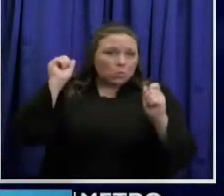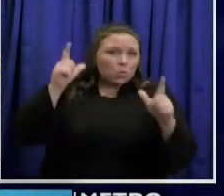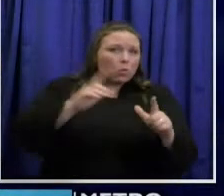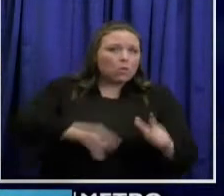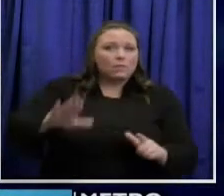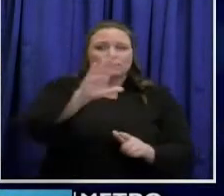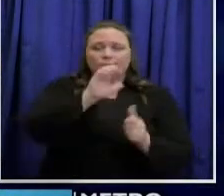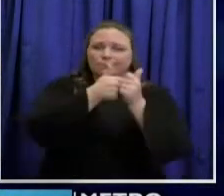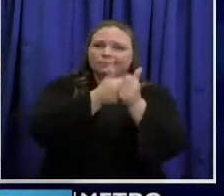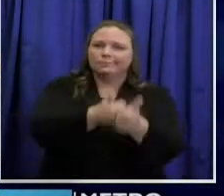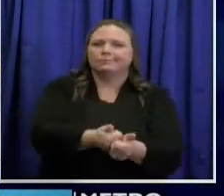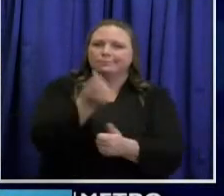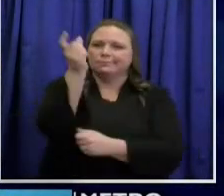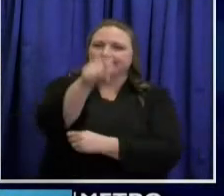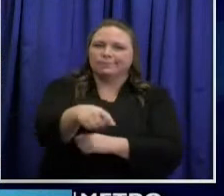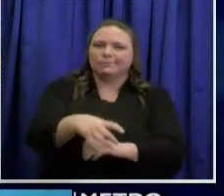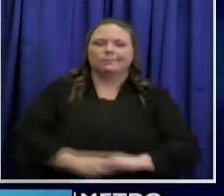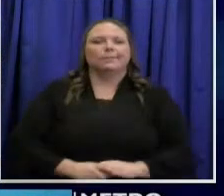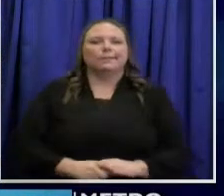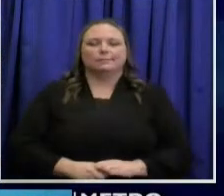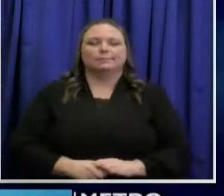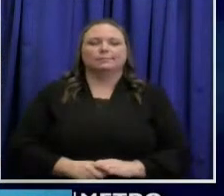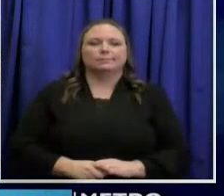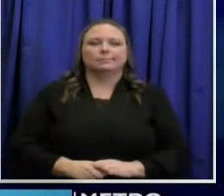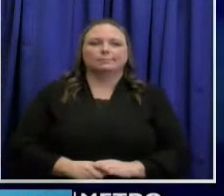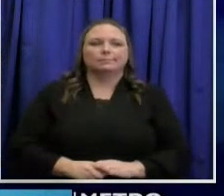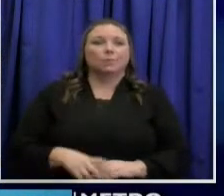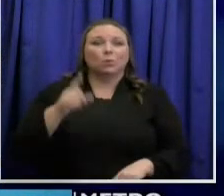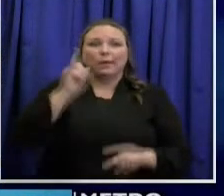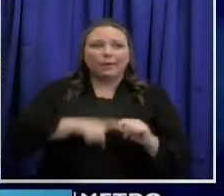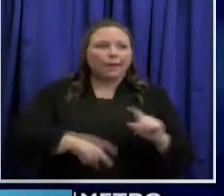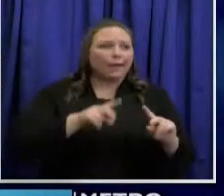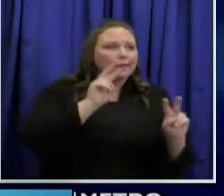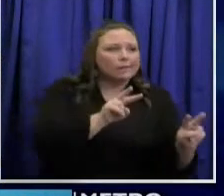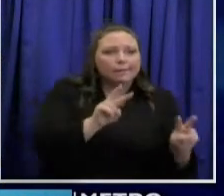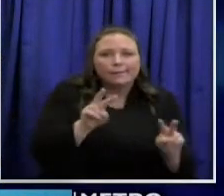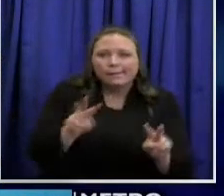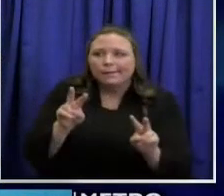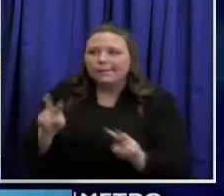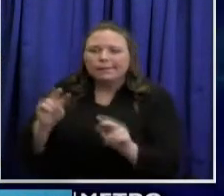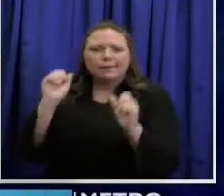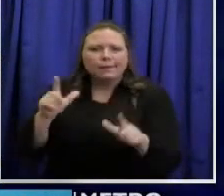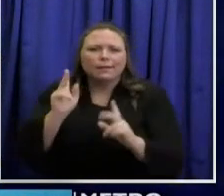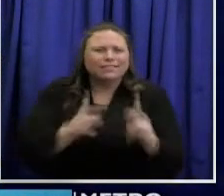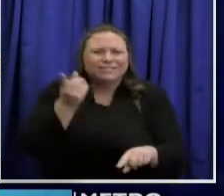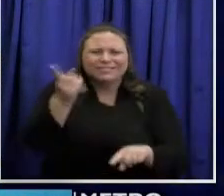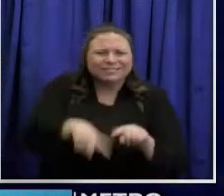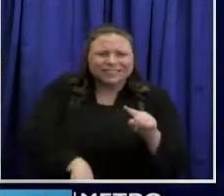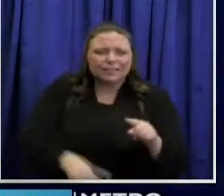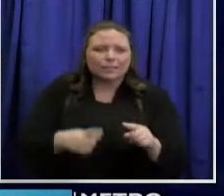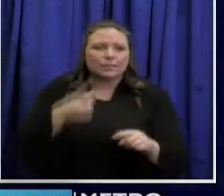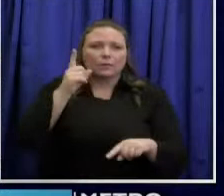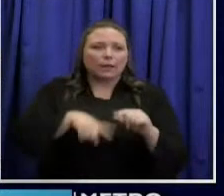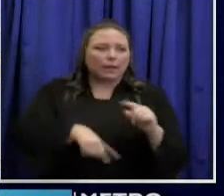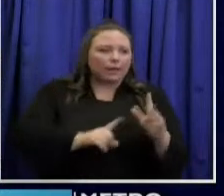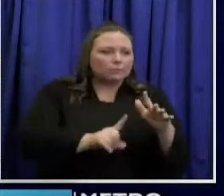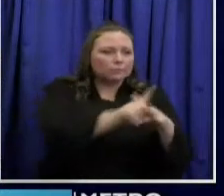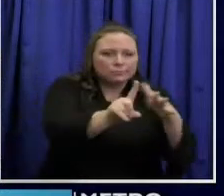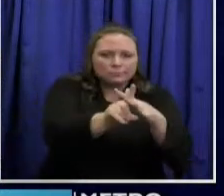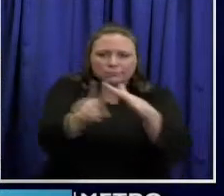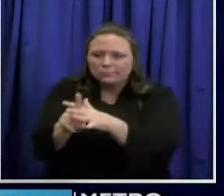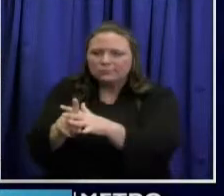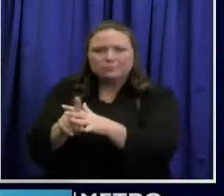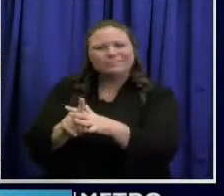cooperation. We can't be everywhere all the time, and we do not intend to be everywhere all the